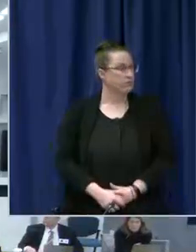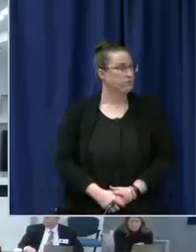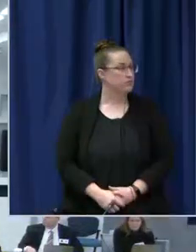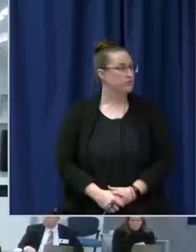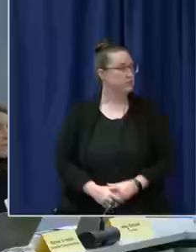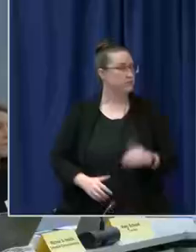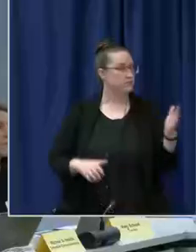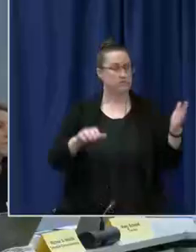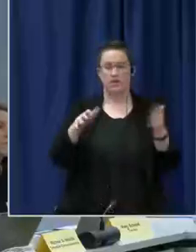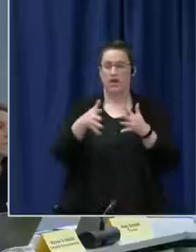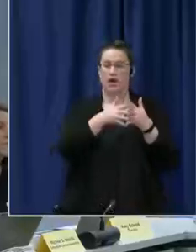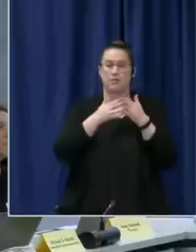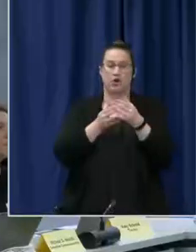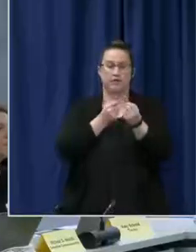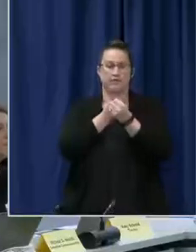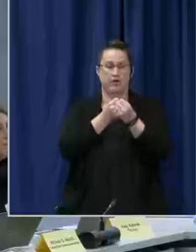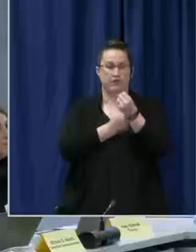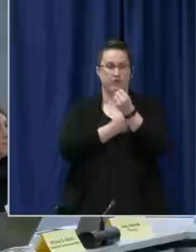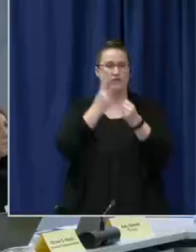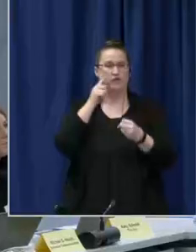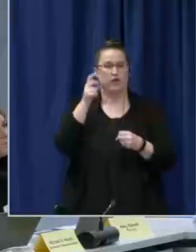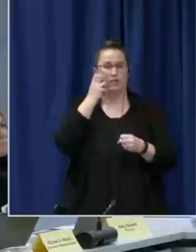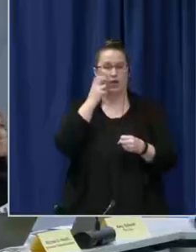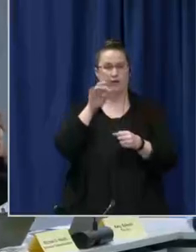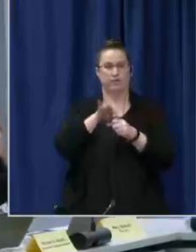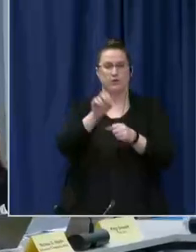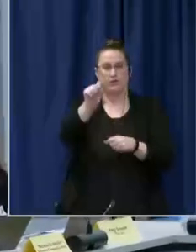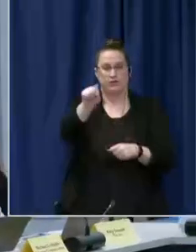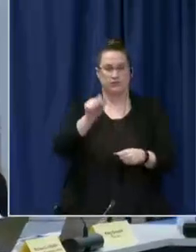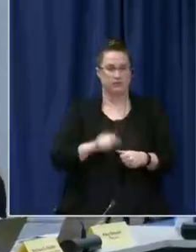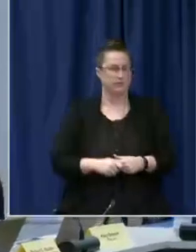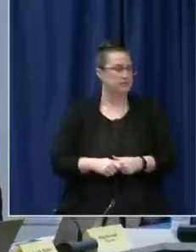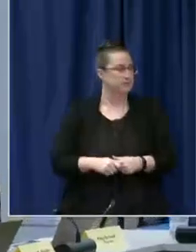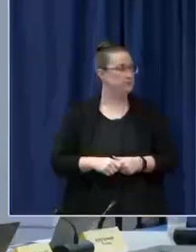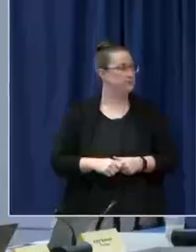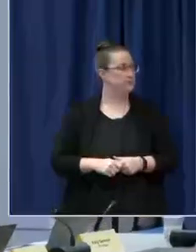The American Foundation for the Blind votes yes.